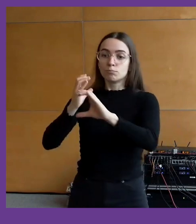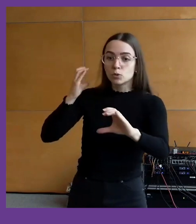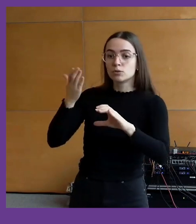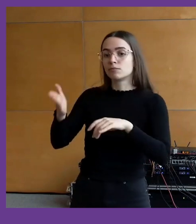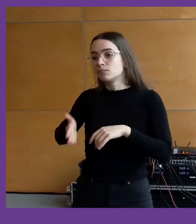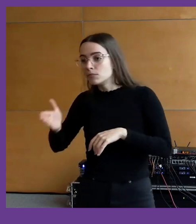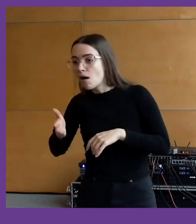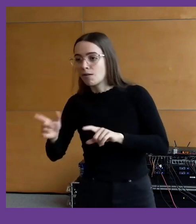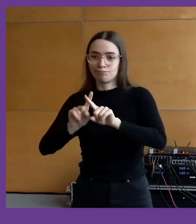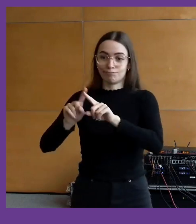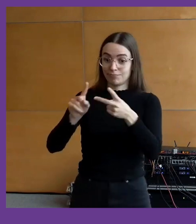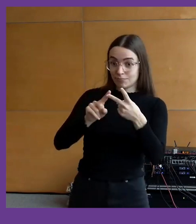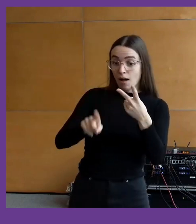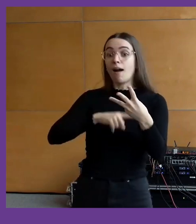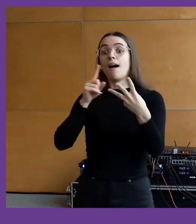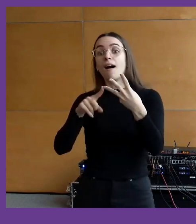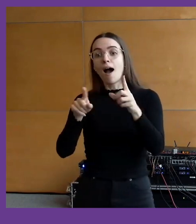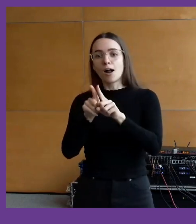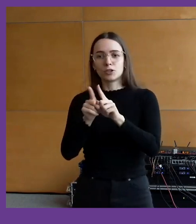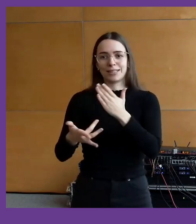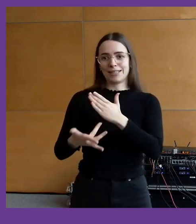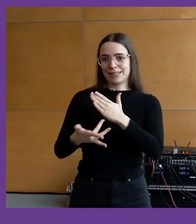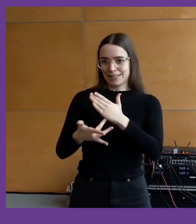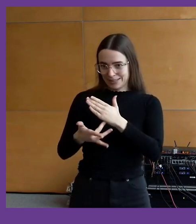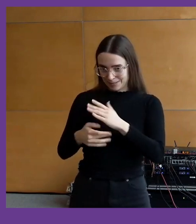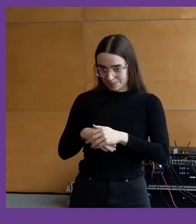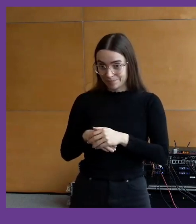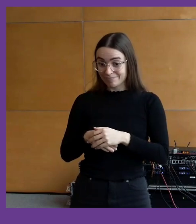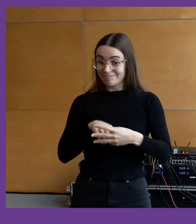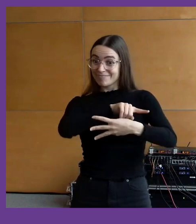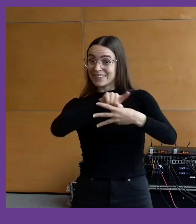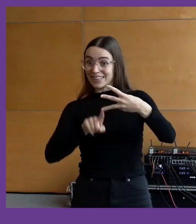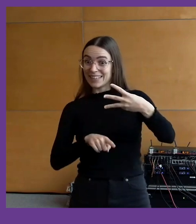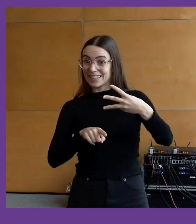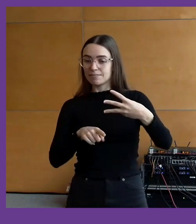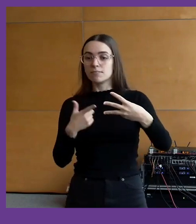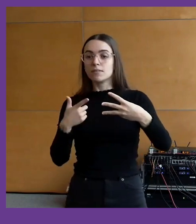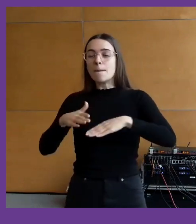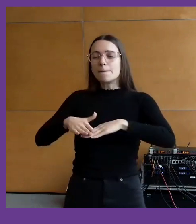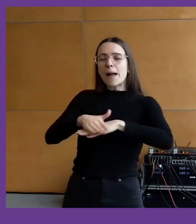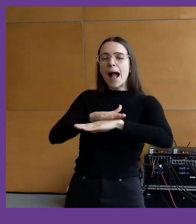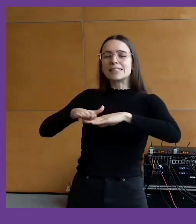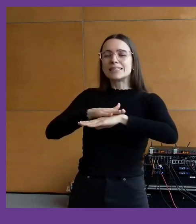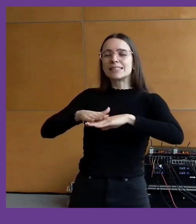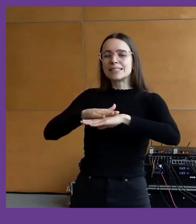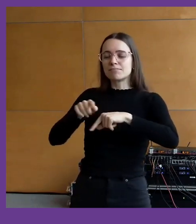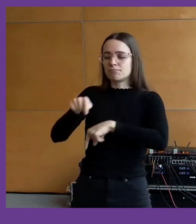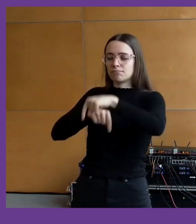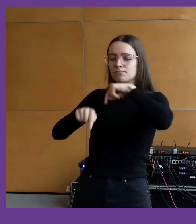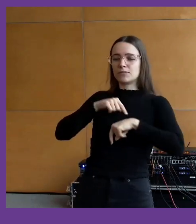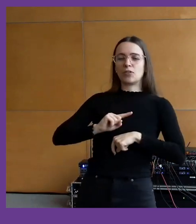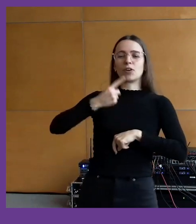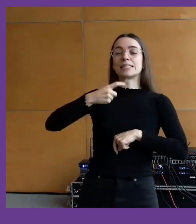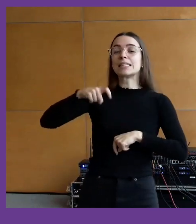be put in place from the very beginning, while new digital developments are